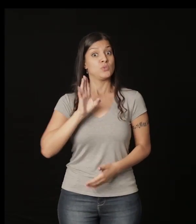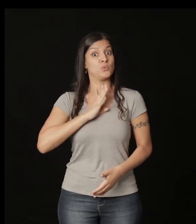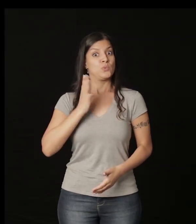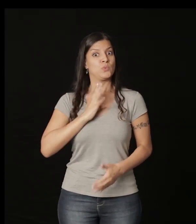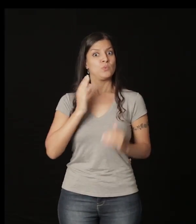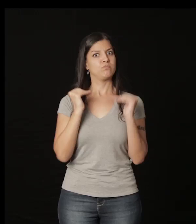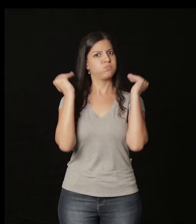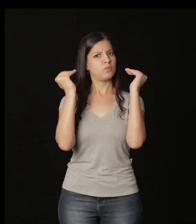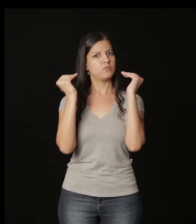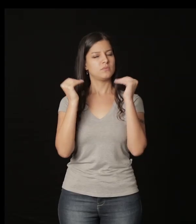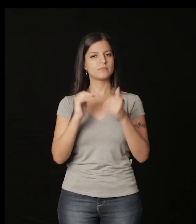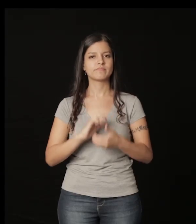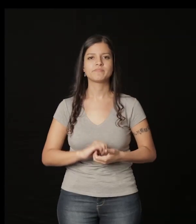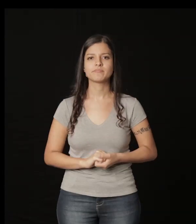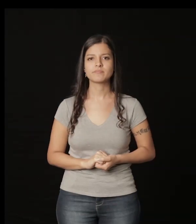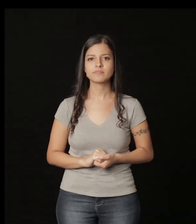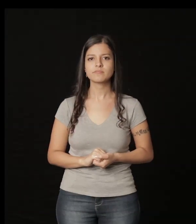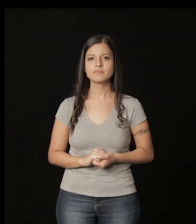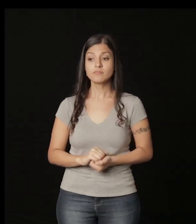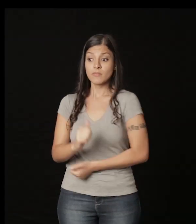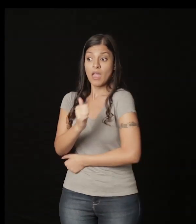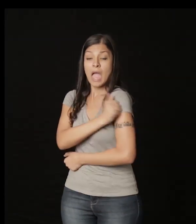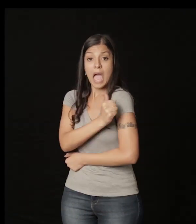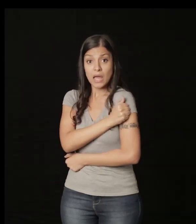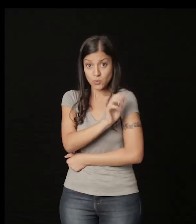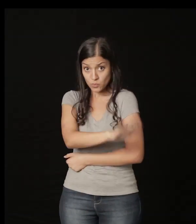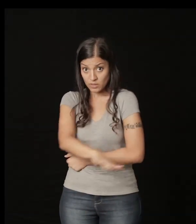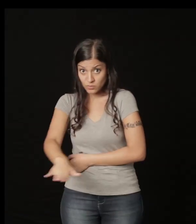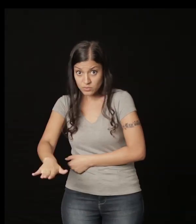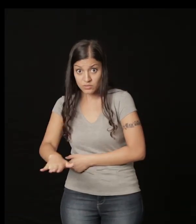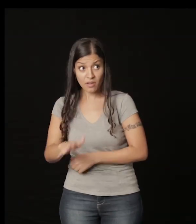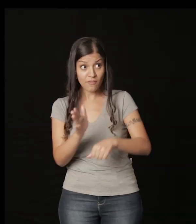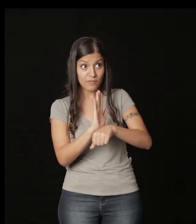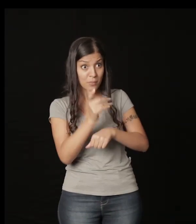Sorry. Os cadetes chegaram a ver o filme?